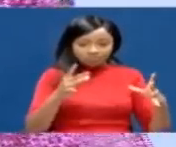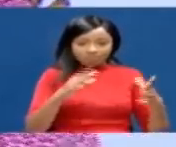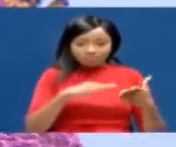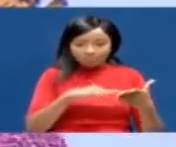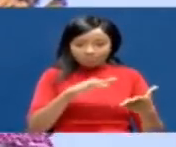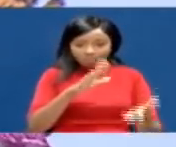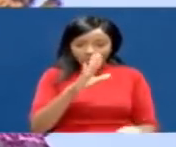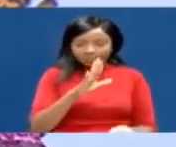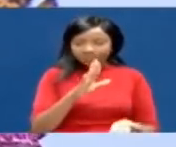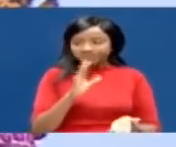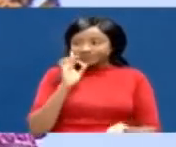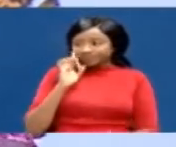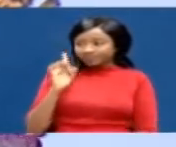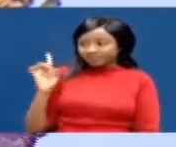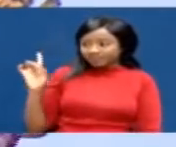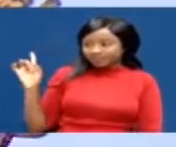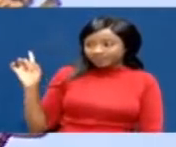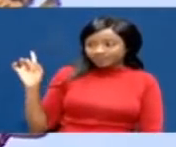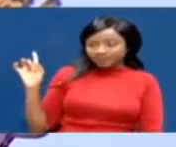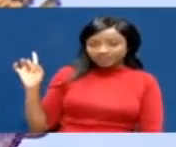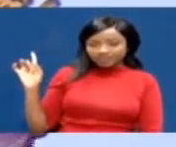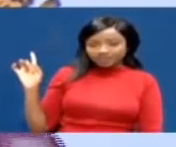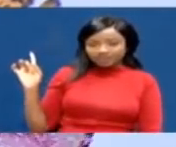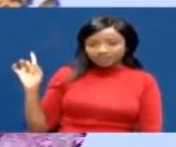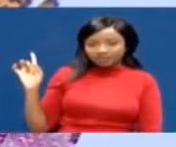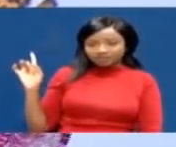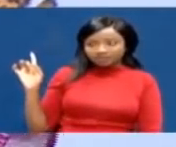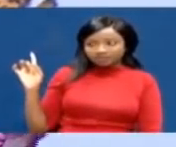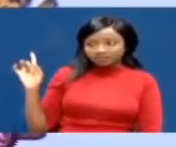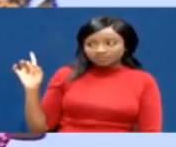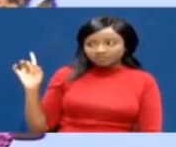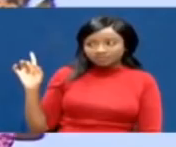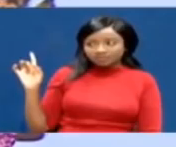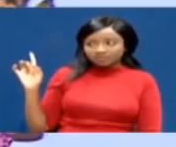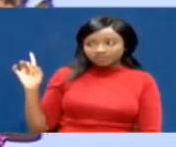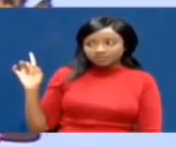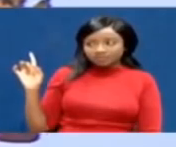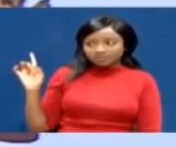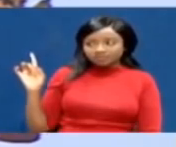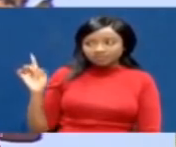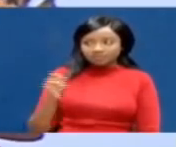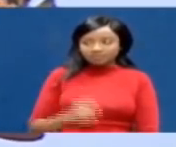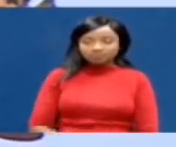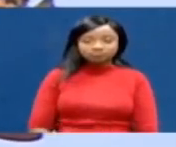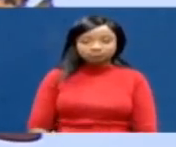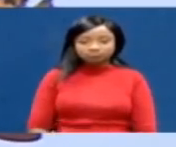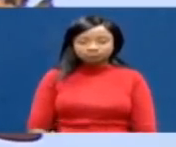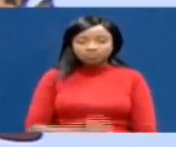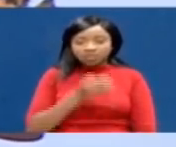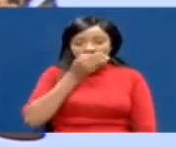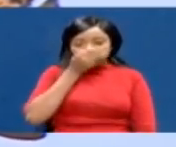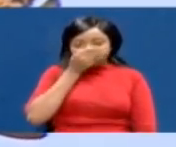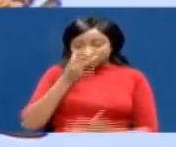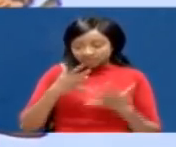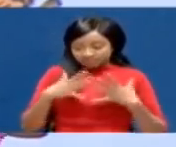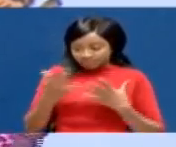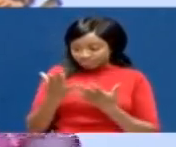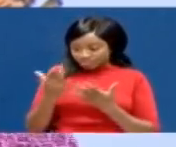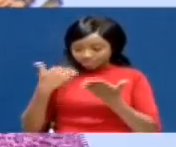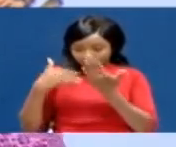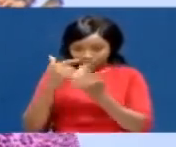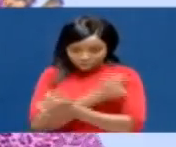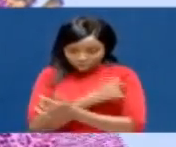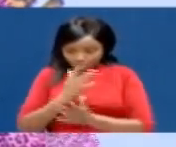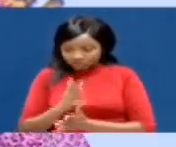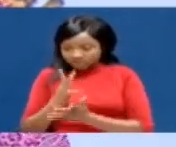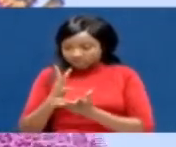This is a three-ply mask, which can be utilized by the health professionals.